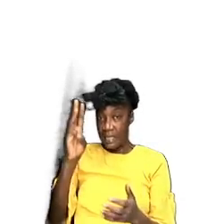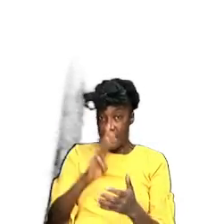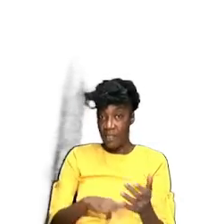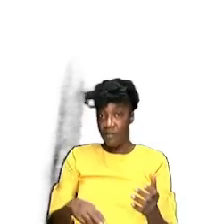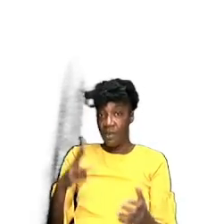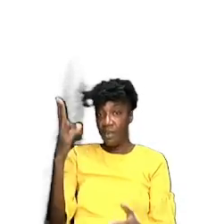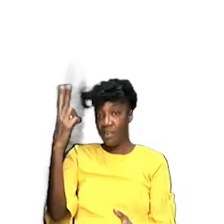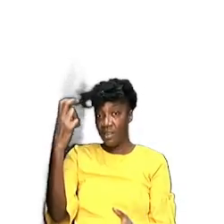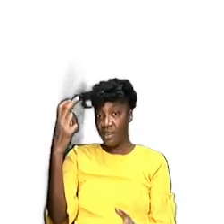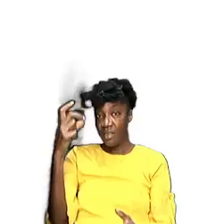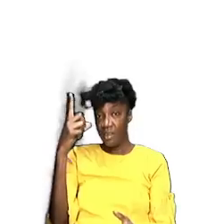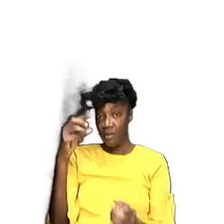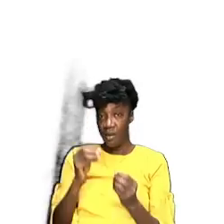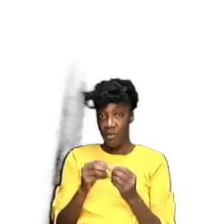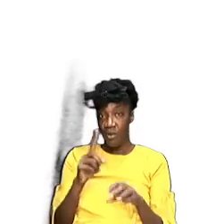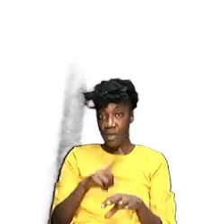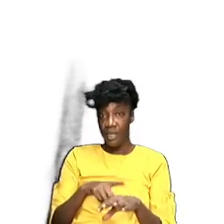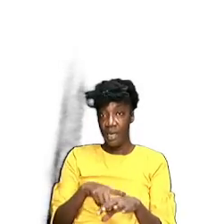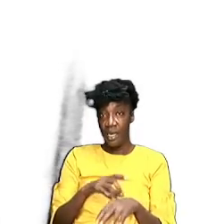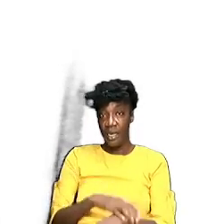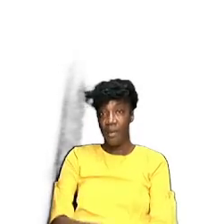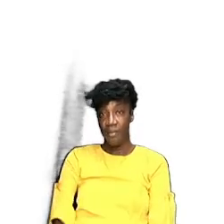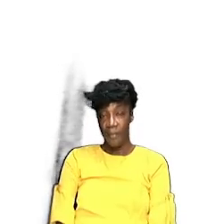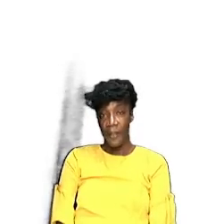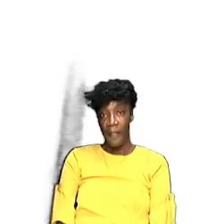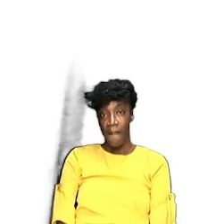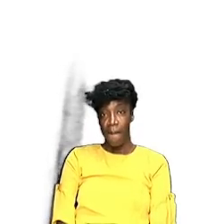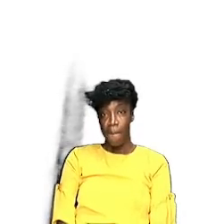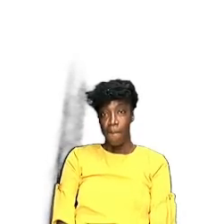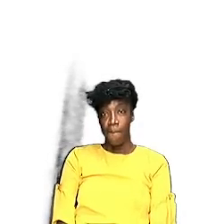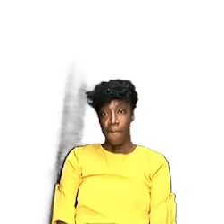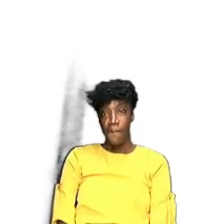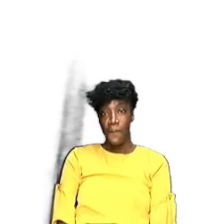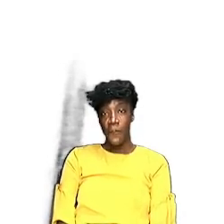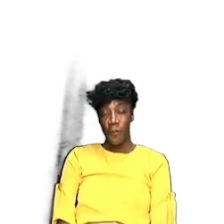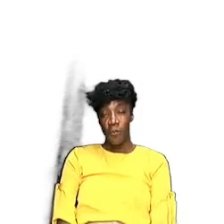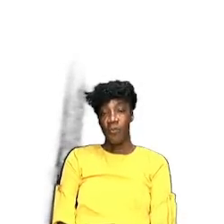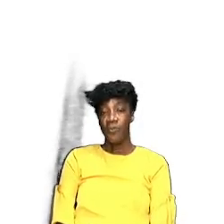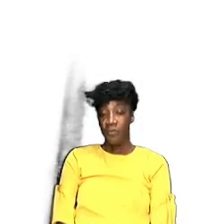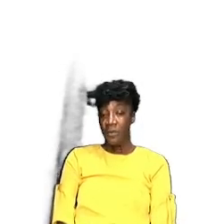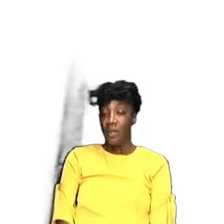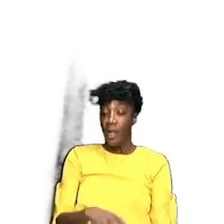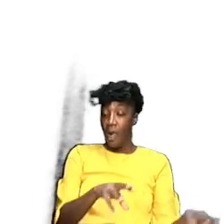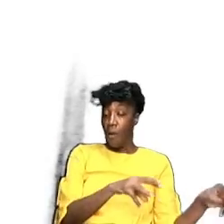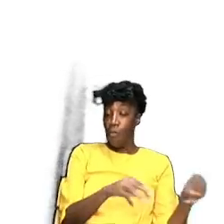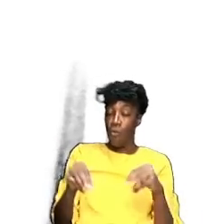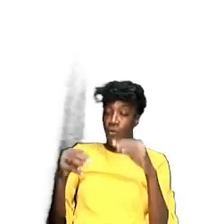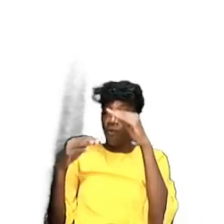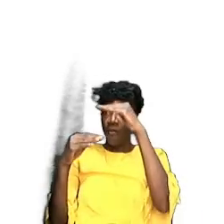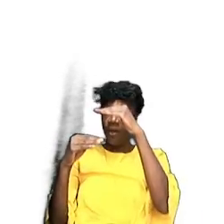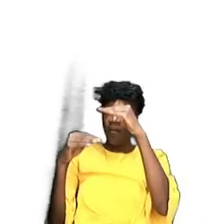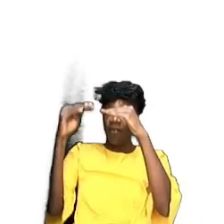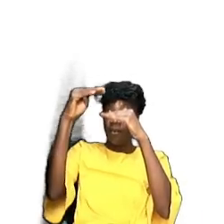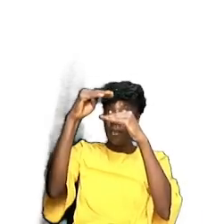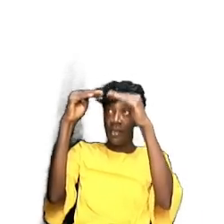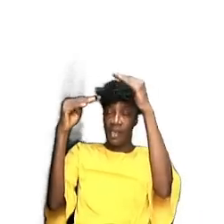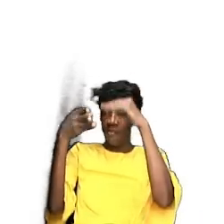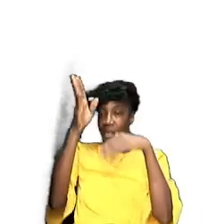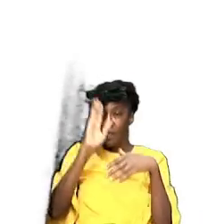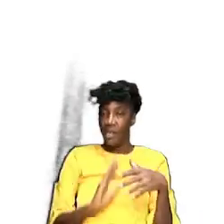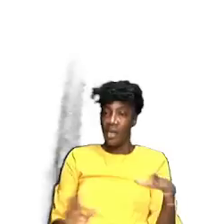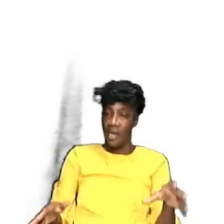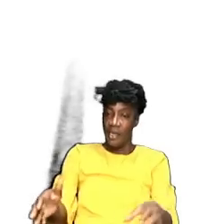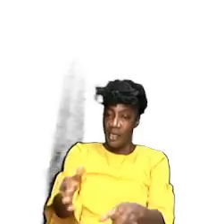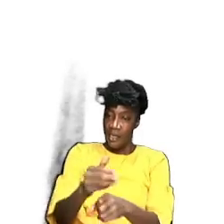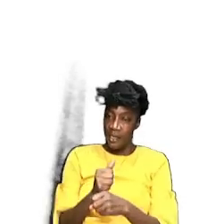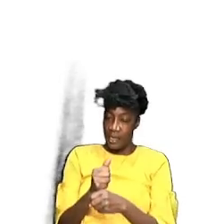of God, amen, as we endeavor to move from level to level in God, that we must take